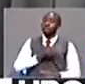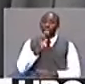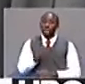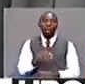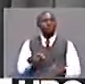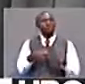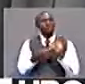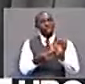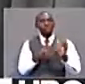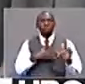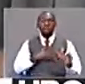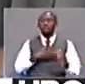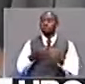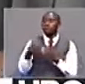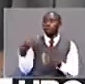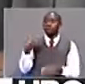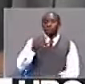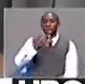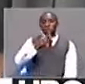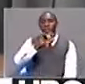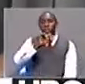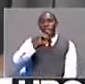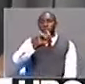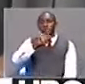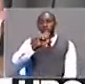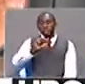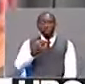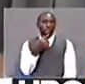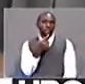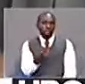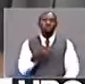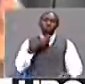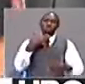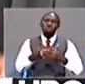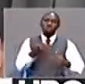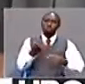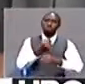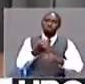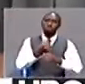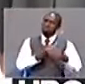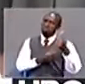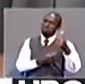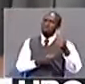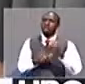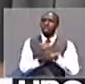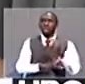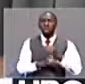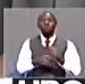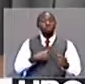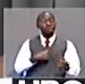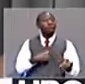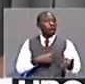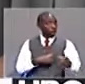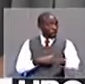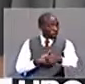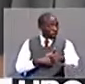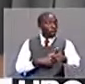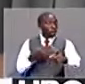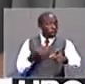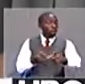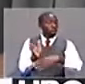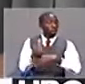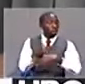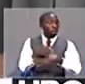brother Chibalia said, now that he has done it, he did a good job and is an example now in this country. I would appeal to the government, now that the Prime Minister